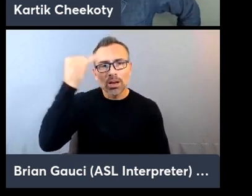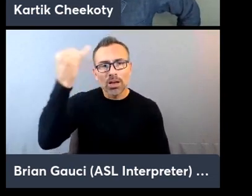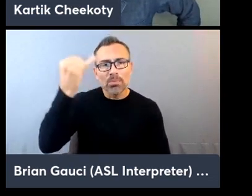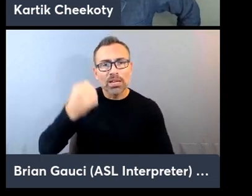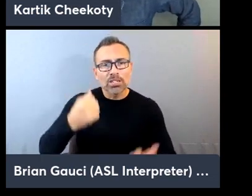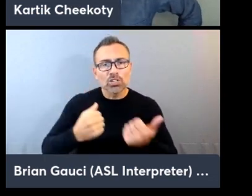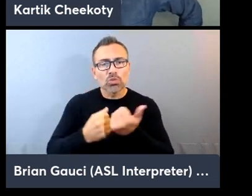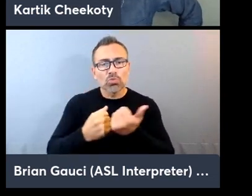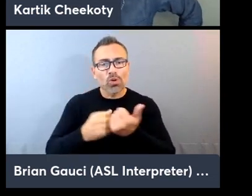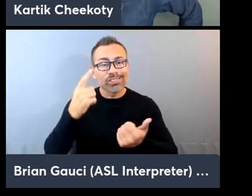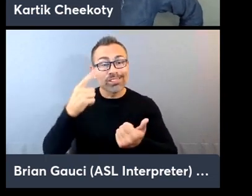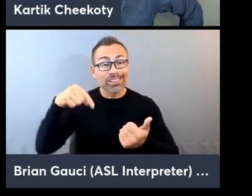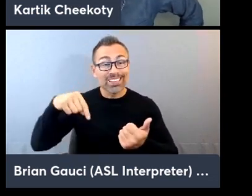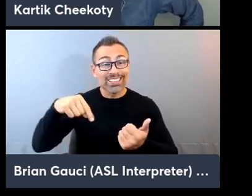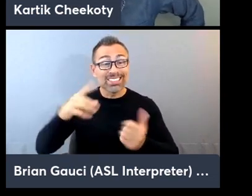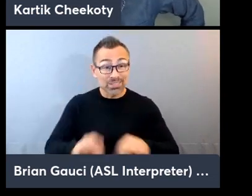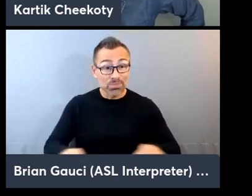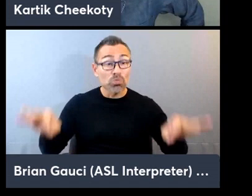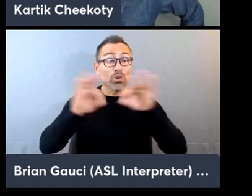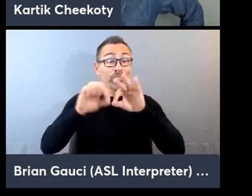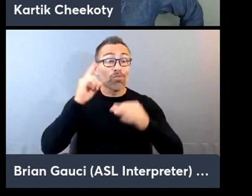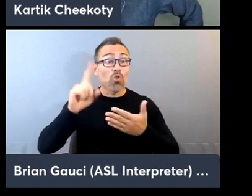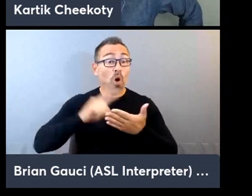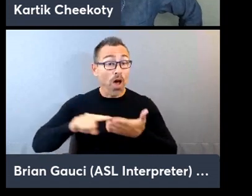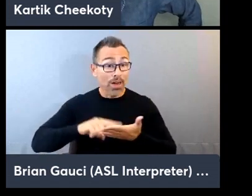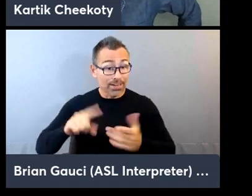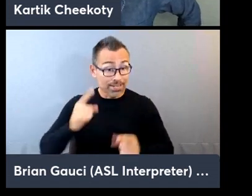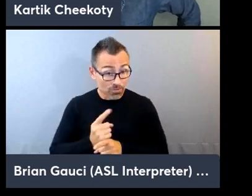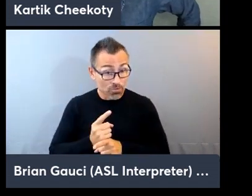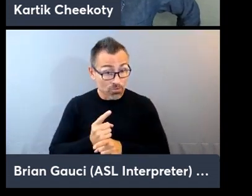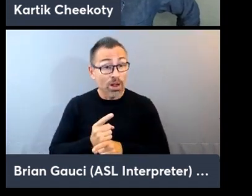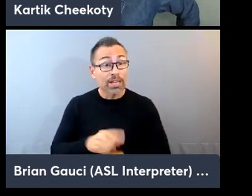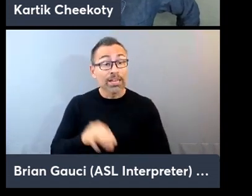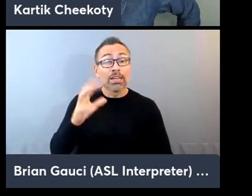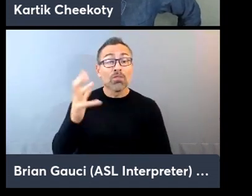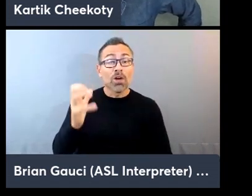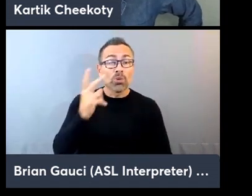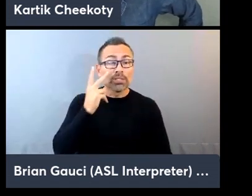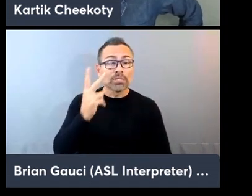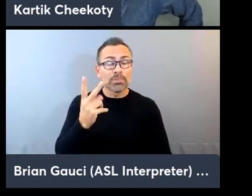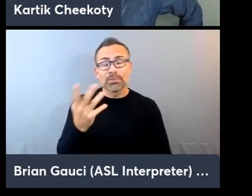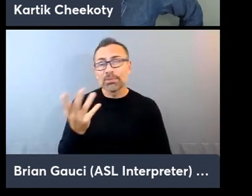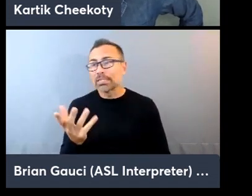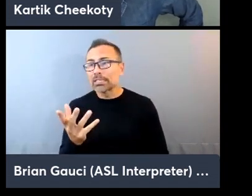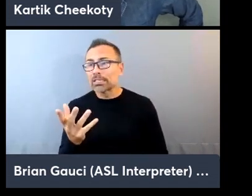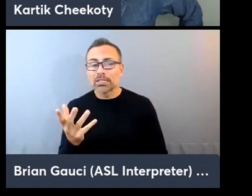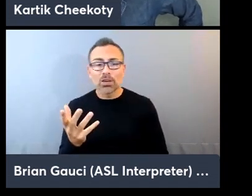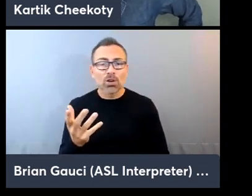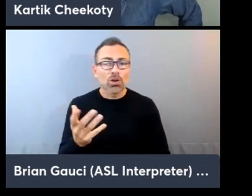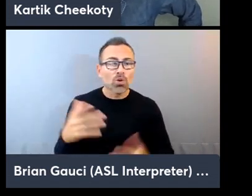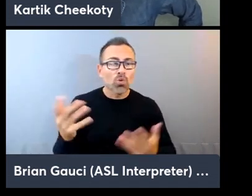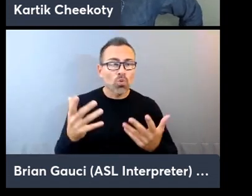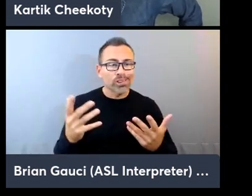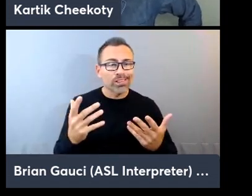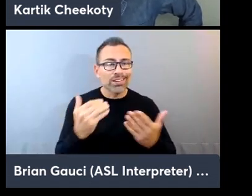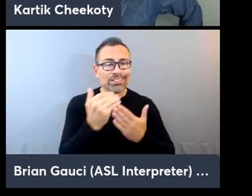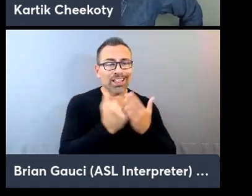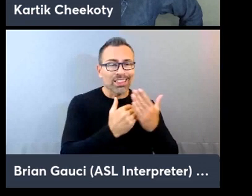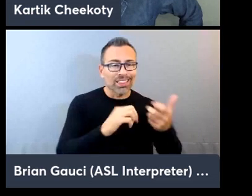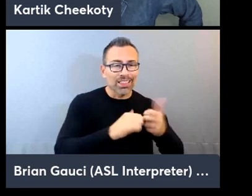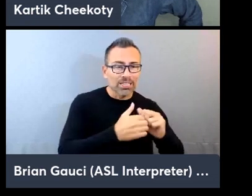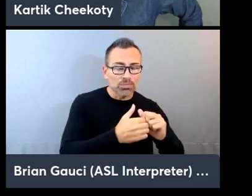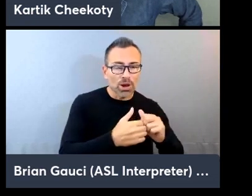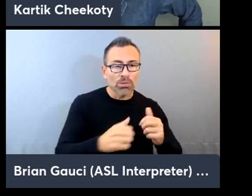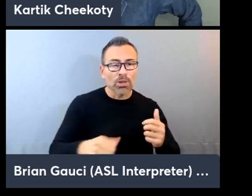auditing, right? If I want to be able to see what is the list of problems, or what are